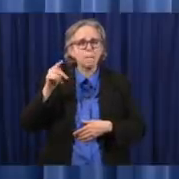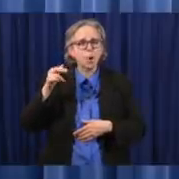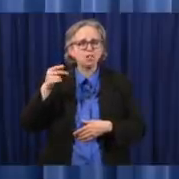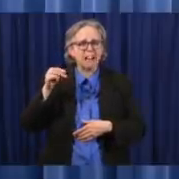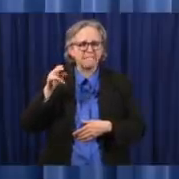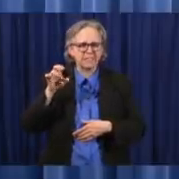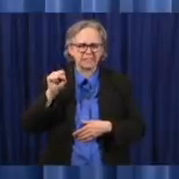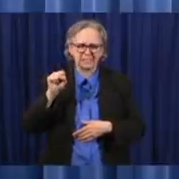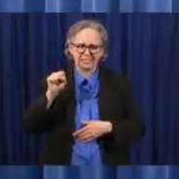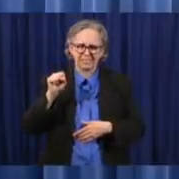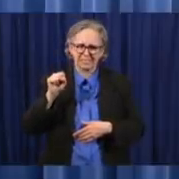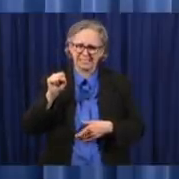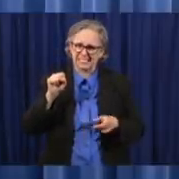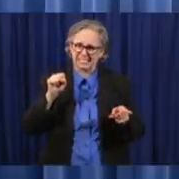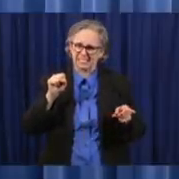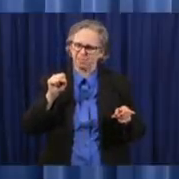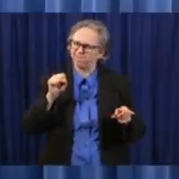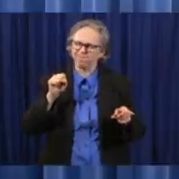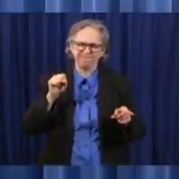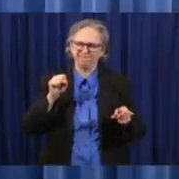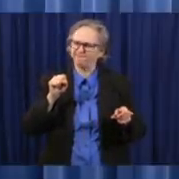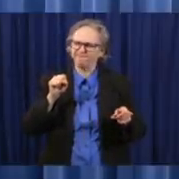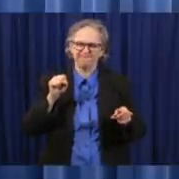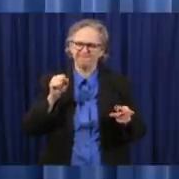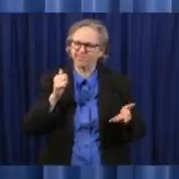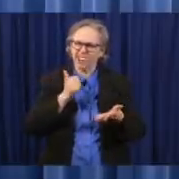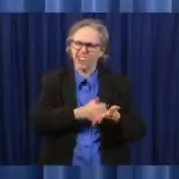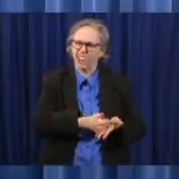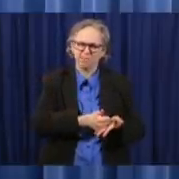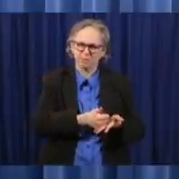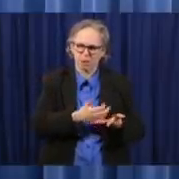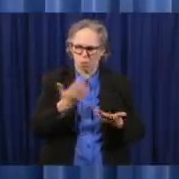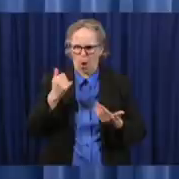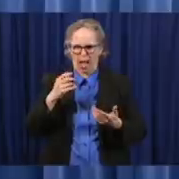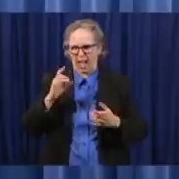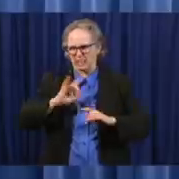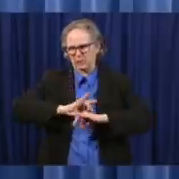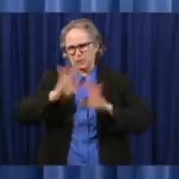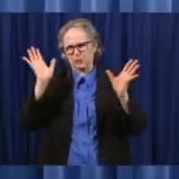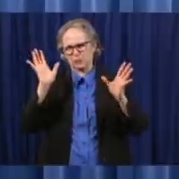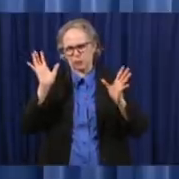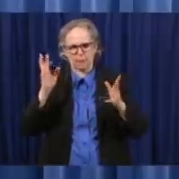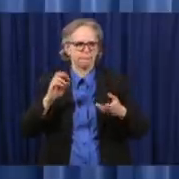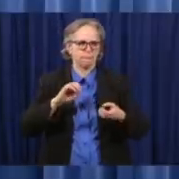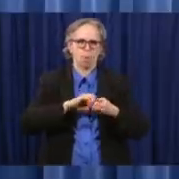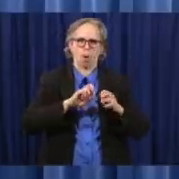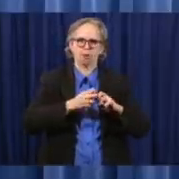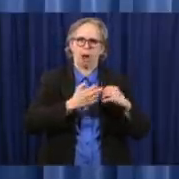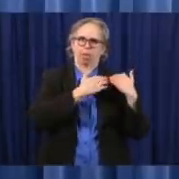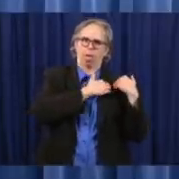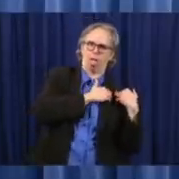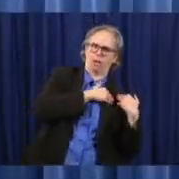Going through this pandemic, it creates additional problems. So I'm fully aware of that.